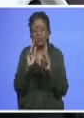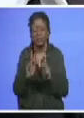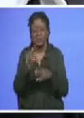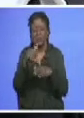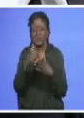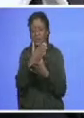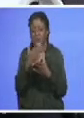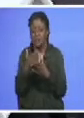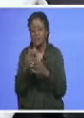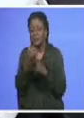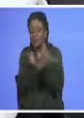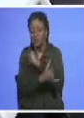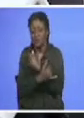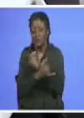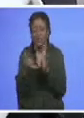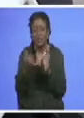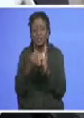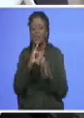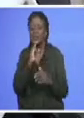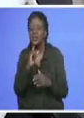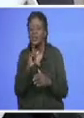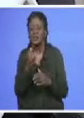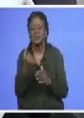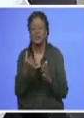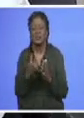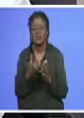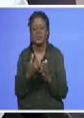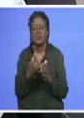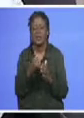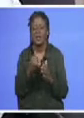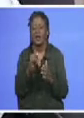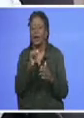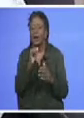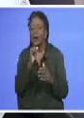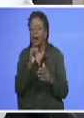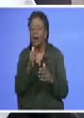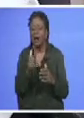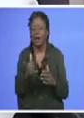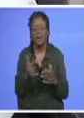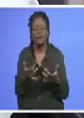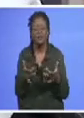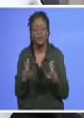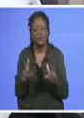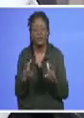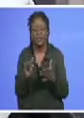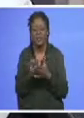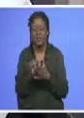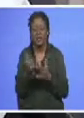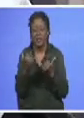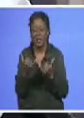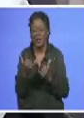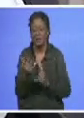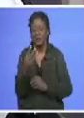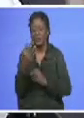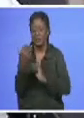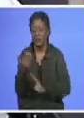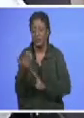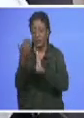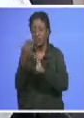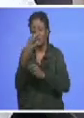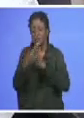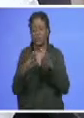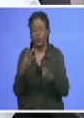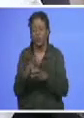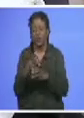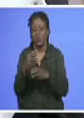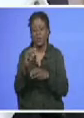It is an unfortunate situation that now confronts the world. We see that Europe remains basically